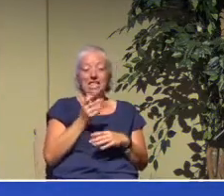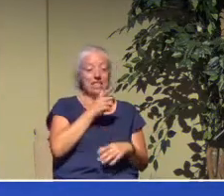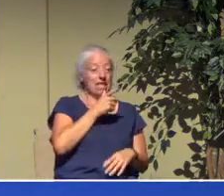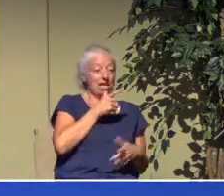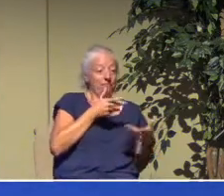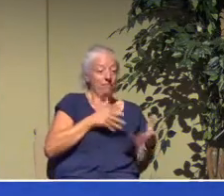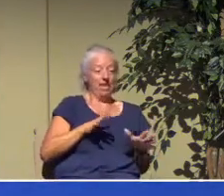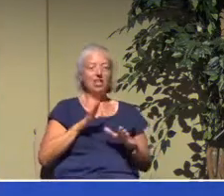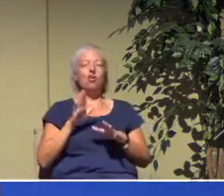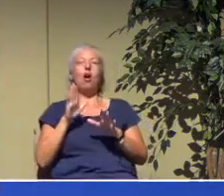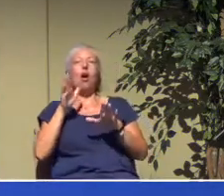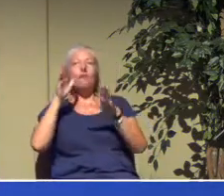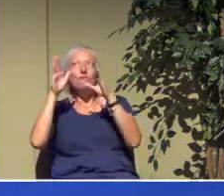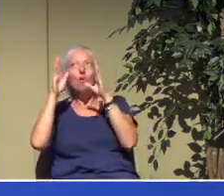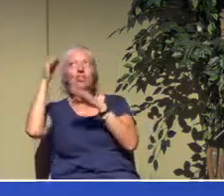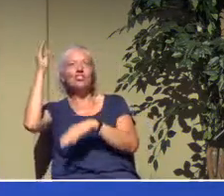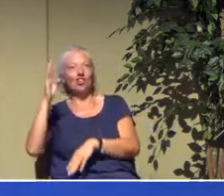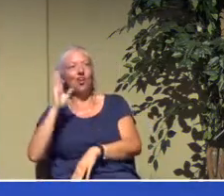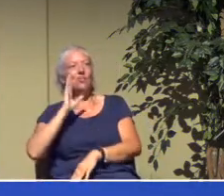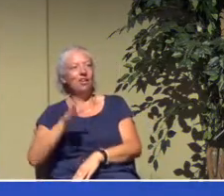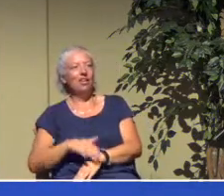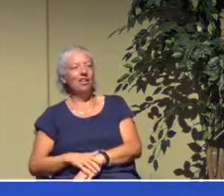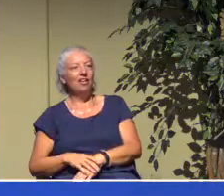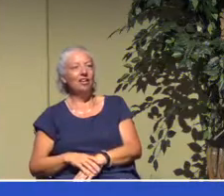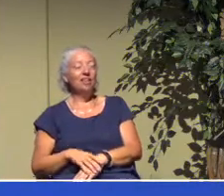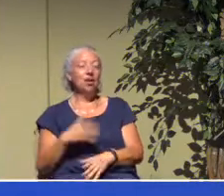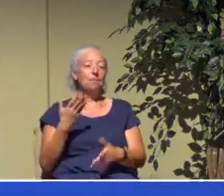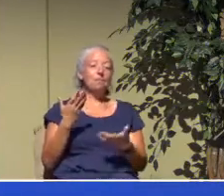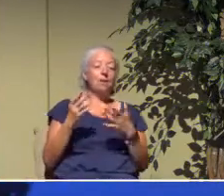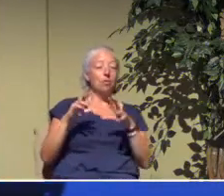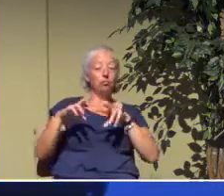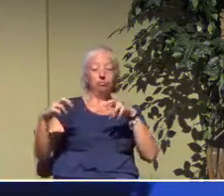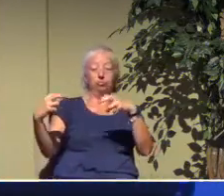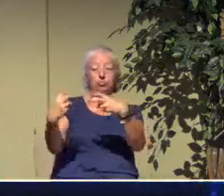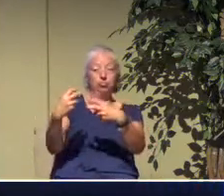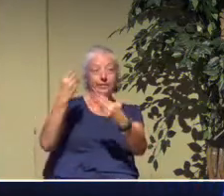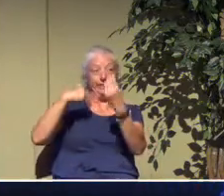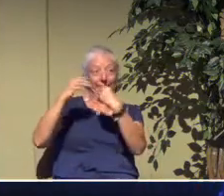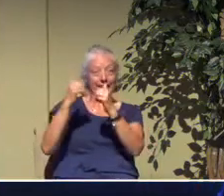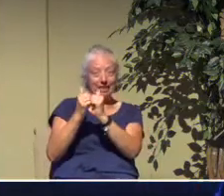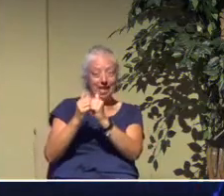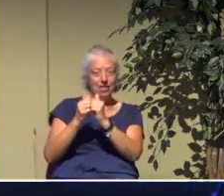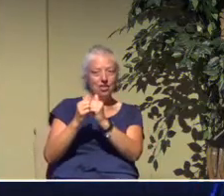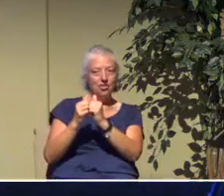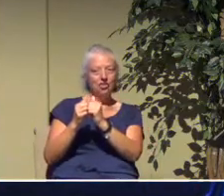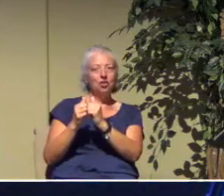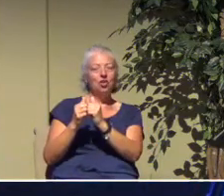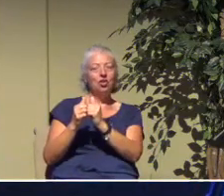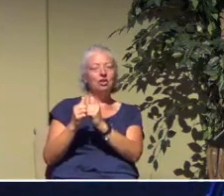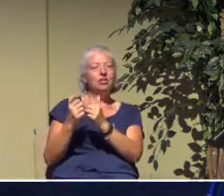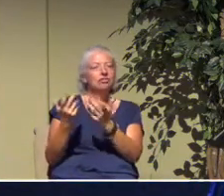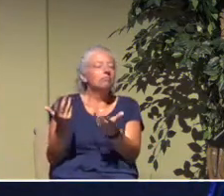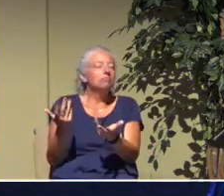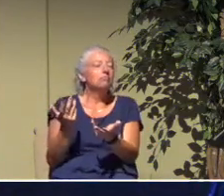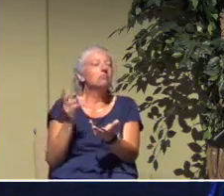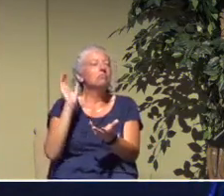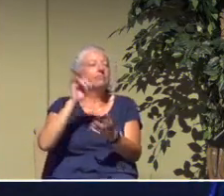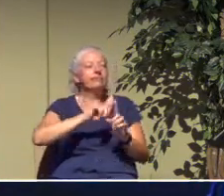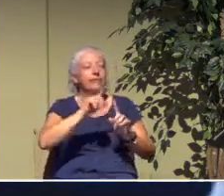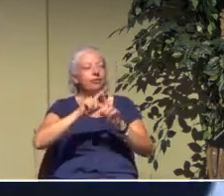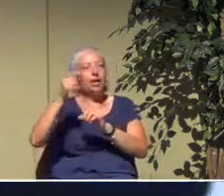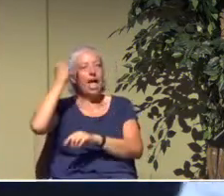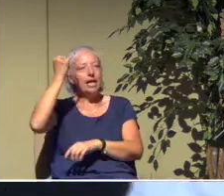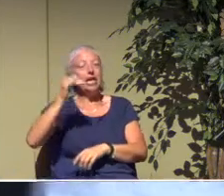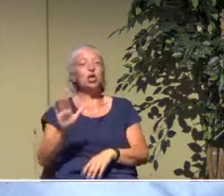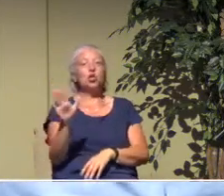my attentions on God for a minute. We're going to pray around the table, and you kind of you define what it's going to be, what the patterns are going to be for you,